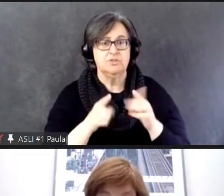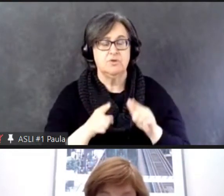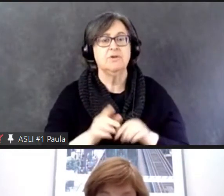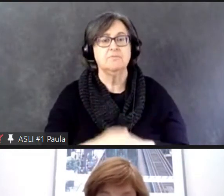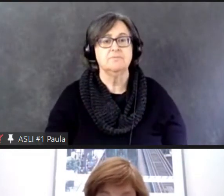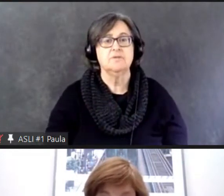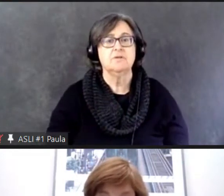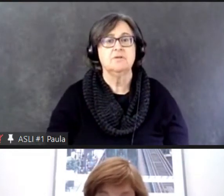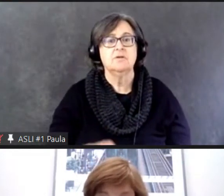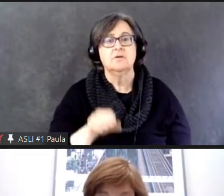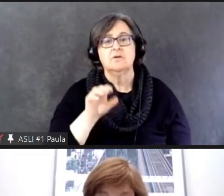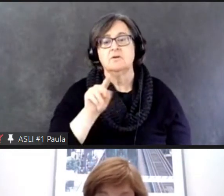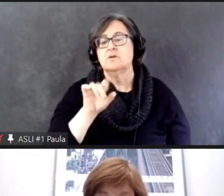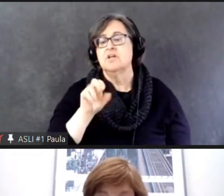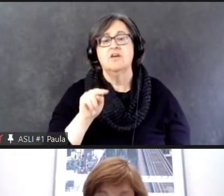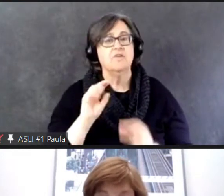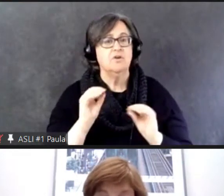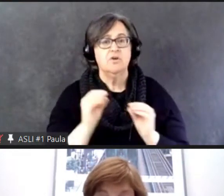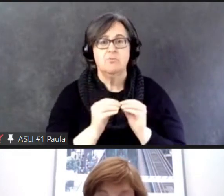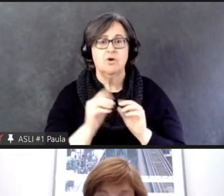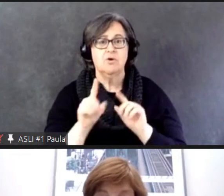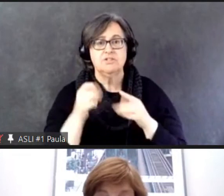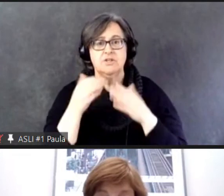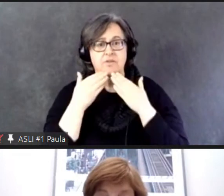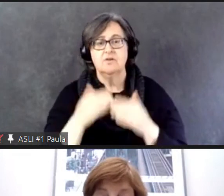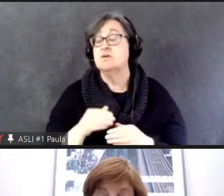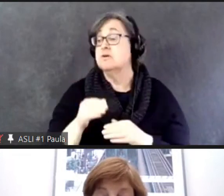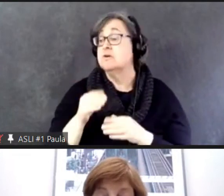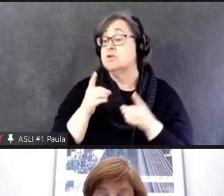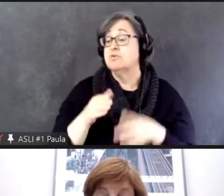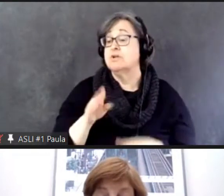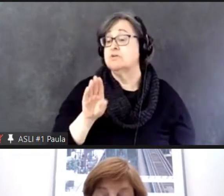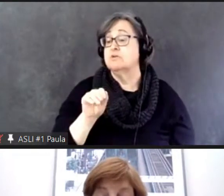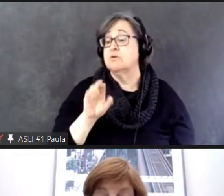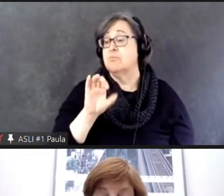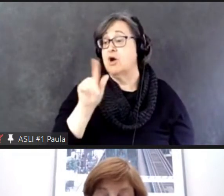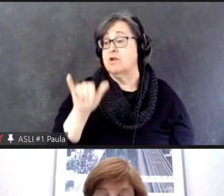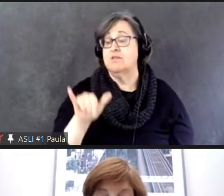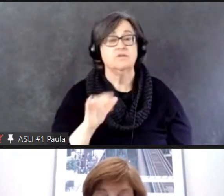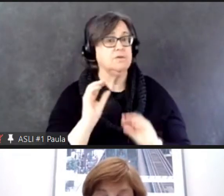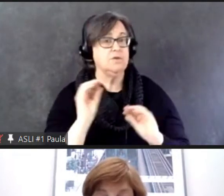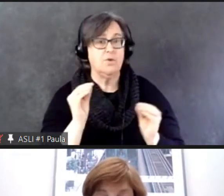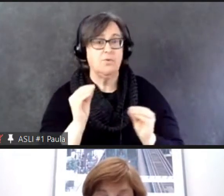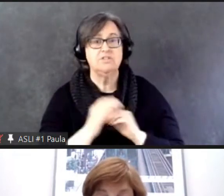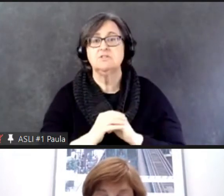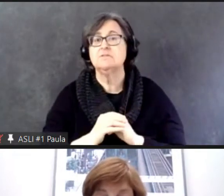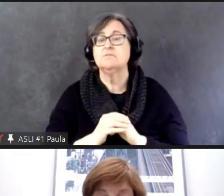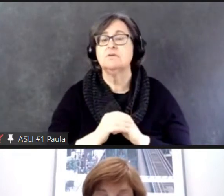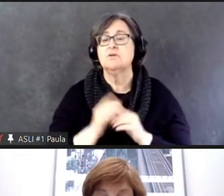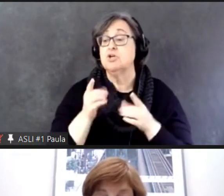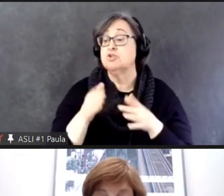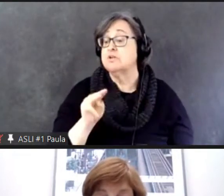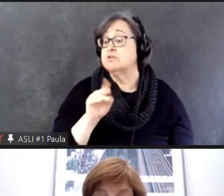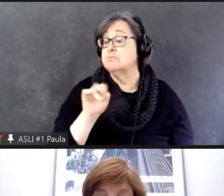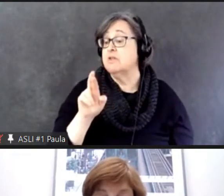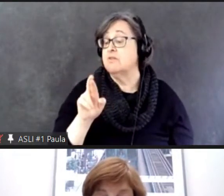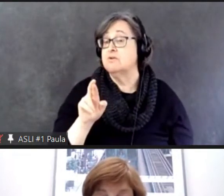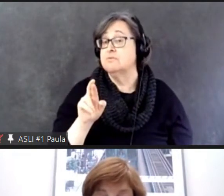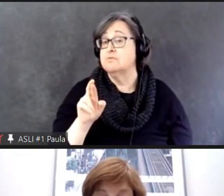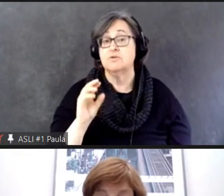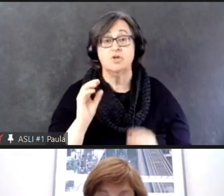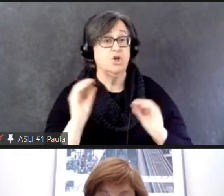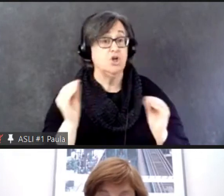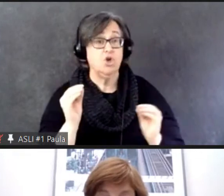Thanks, Jeremy. I don't have any other questions. Thank you. Director Barkley? No questions. Director Miller?